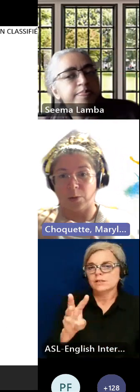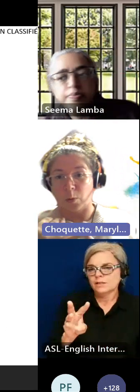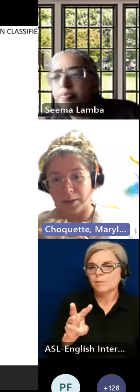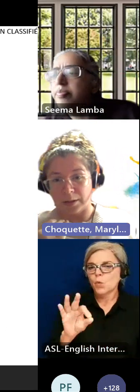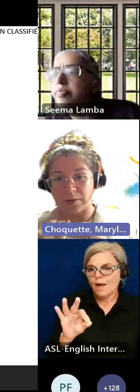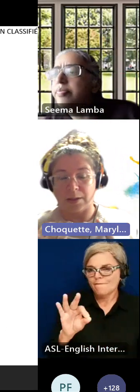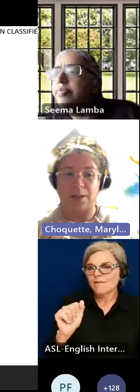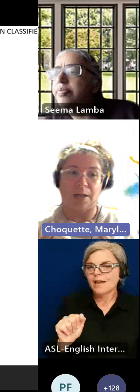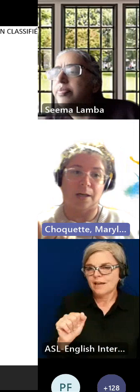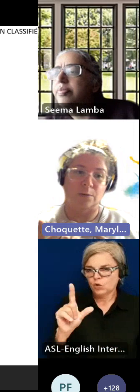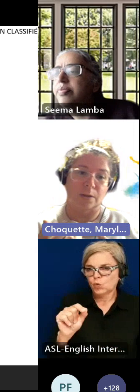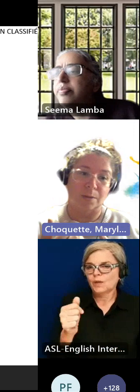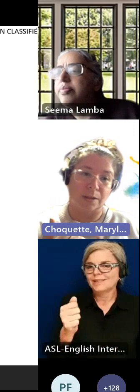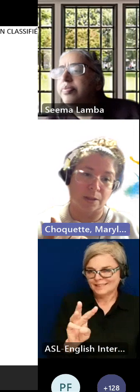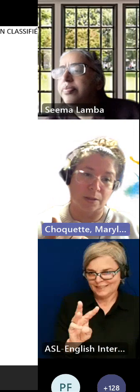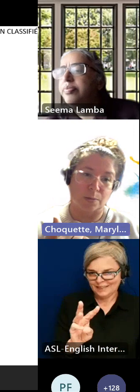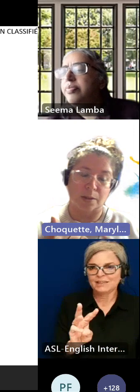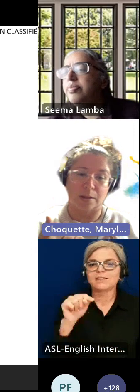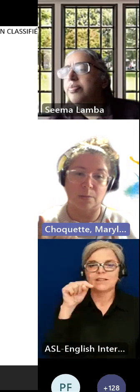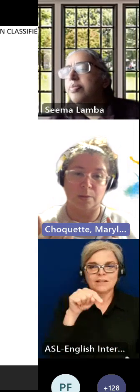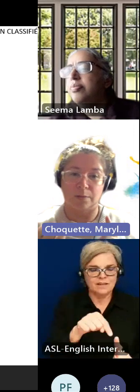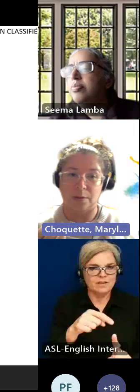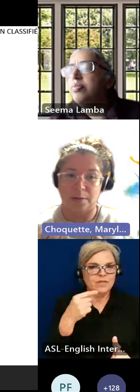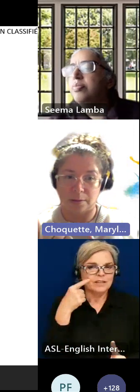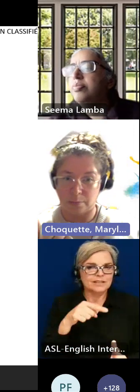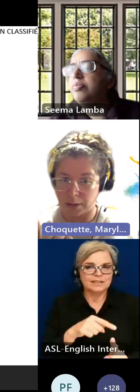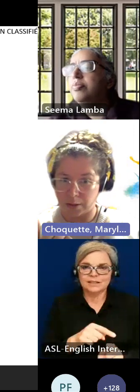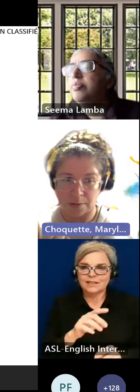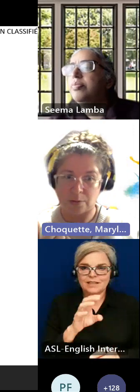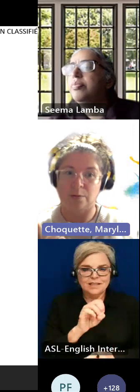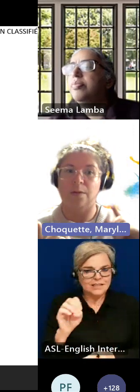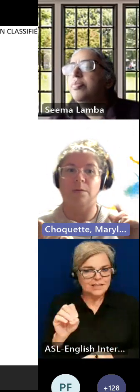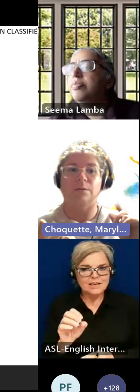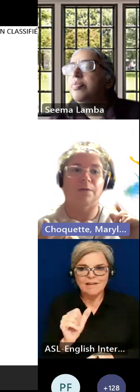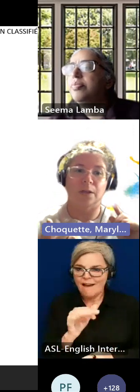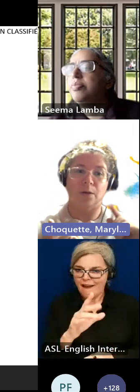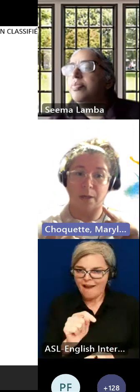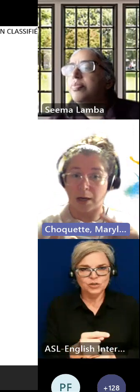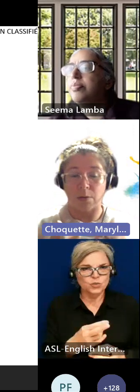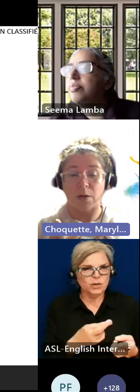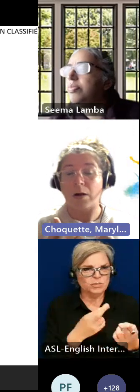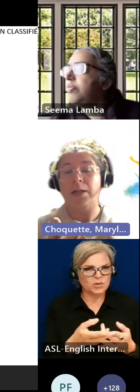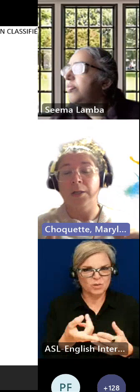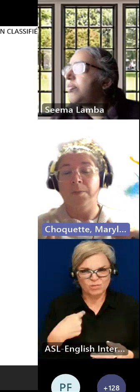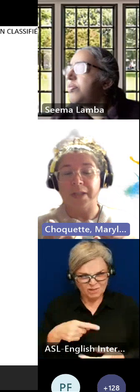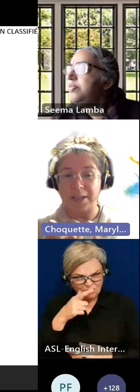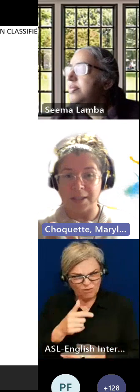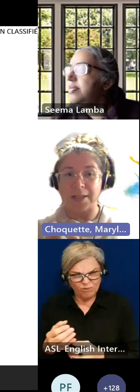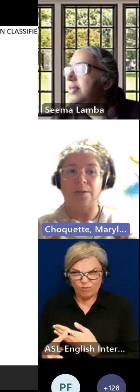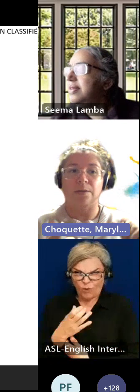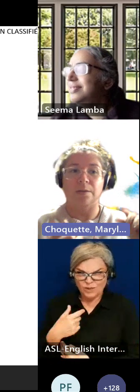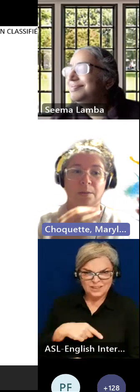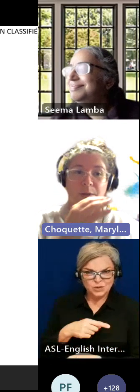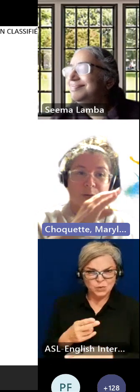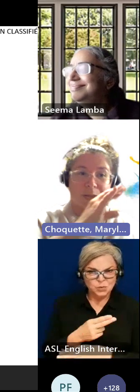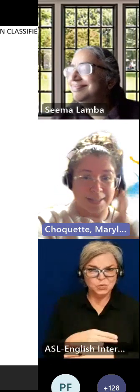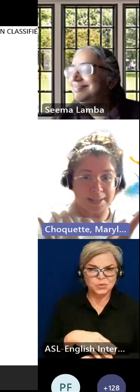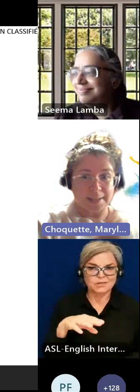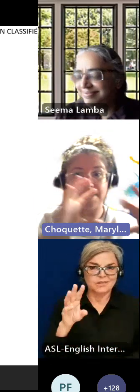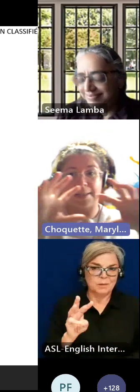still waiting on the EE Act recommendations, which I can't believe they'll still make us use WFA, knowing how long it